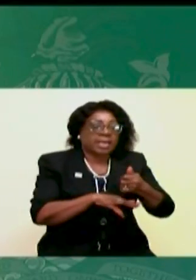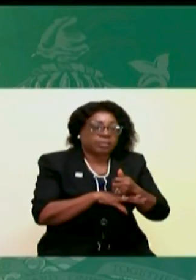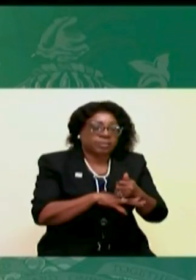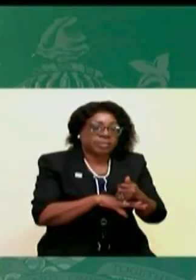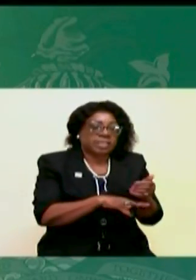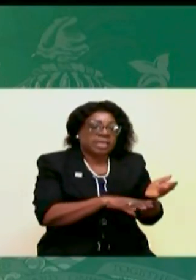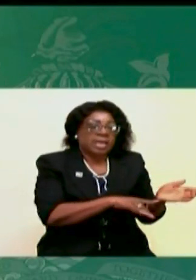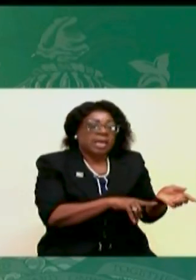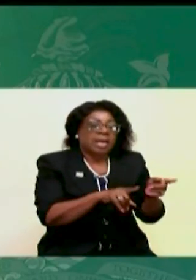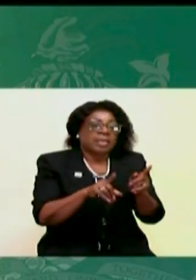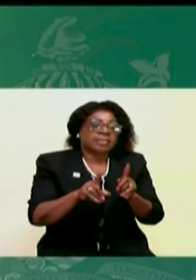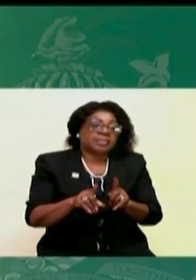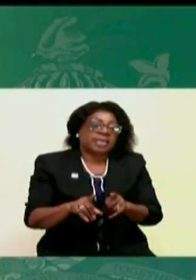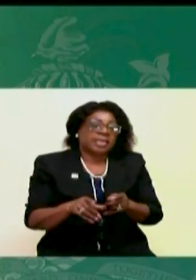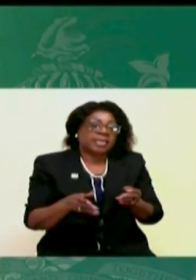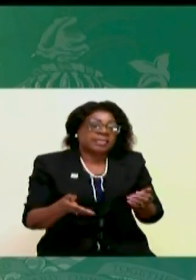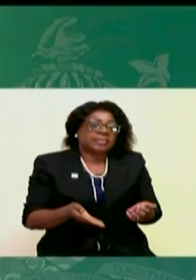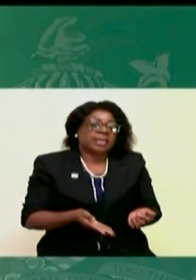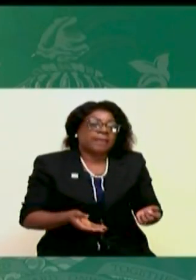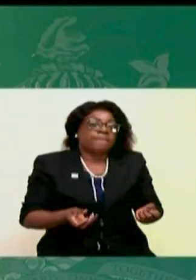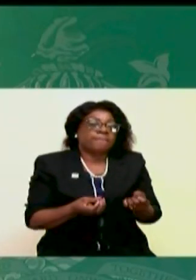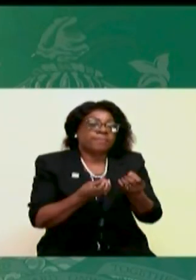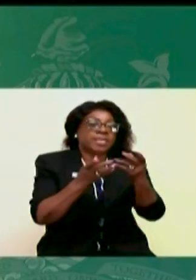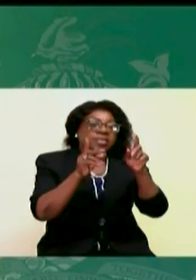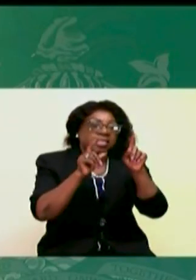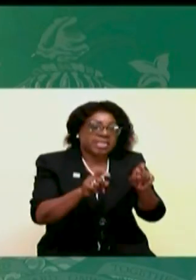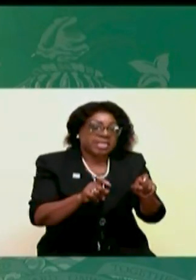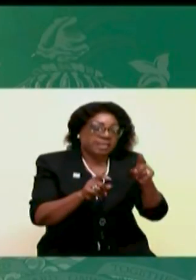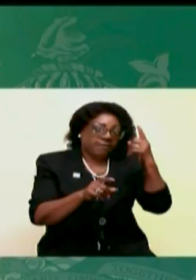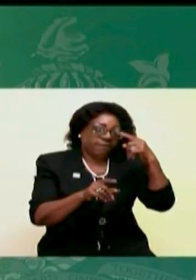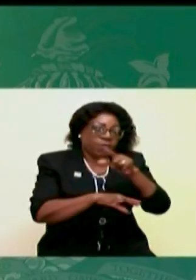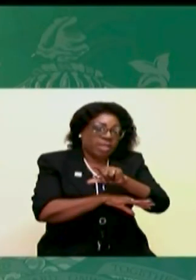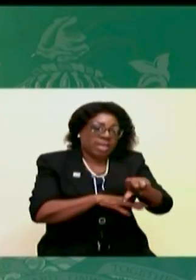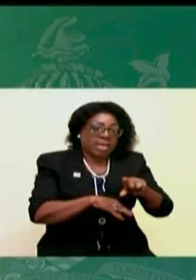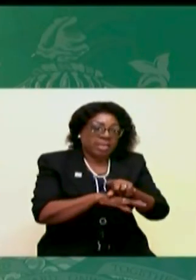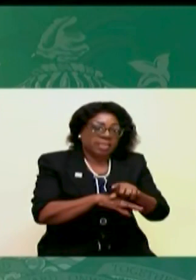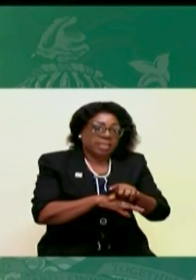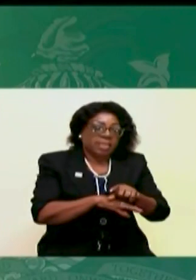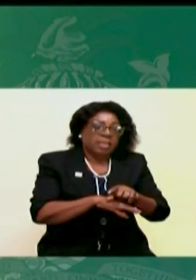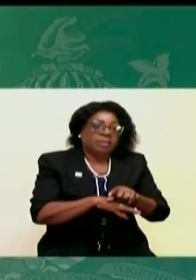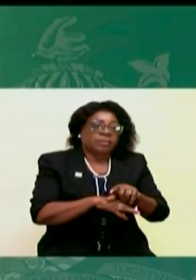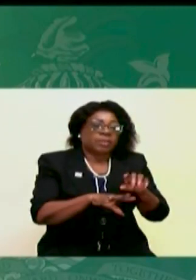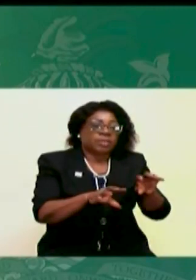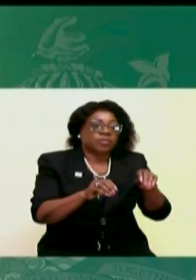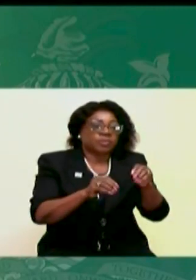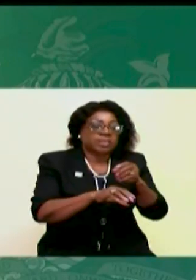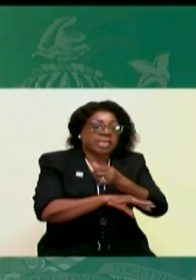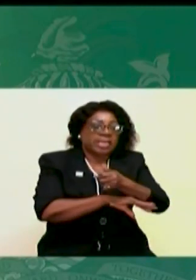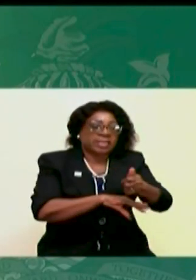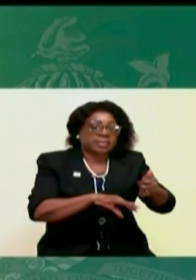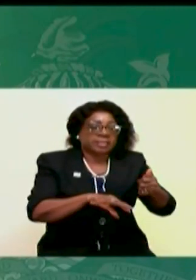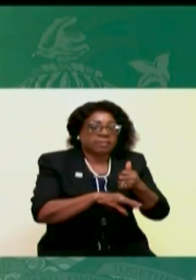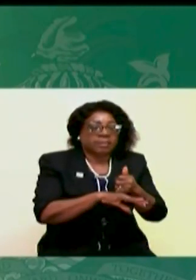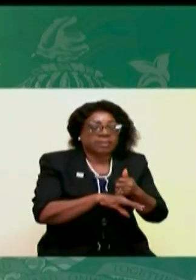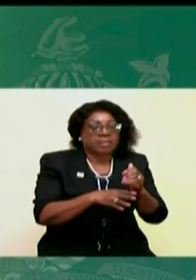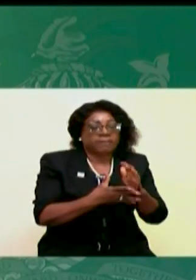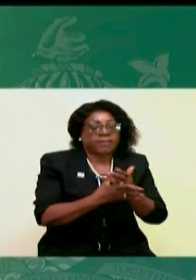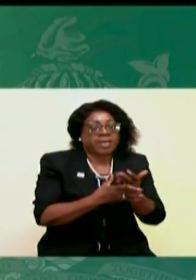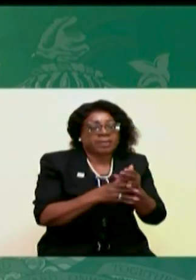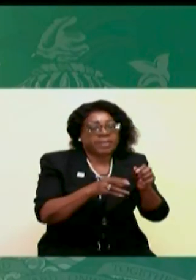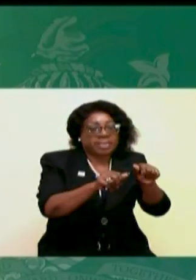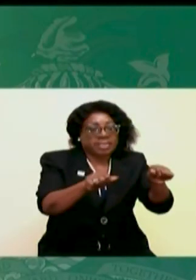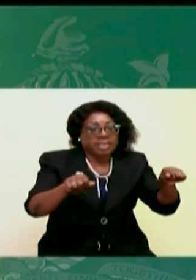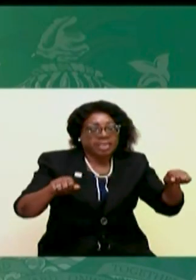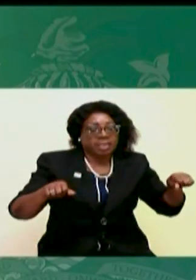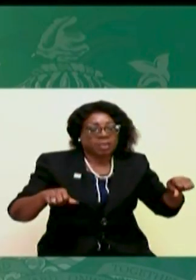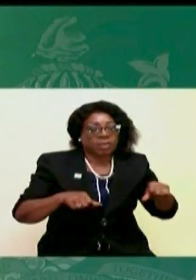land. Our approach is to utilize 40 acres and divide them into half acre and acre lots. This will allow